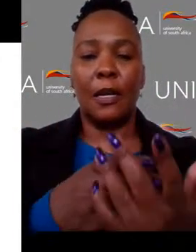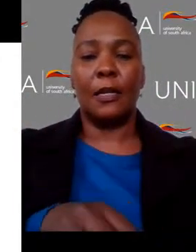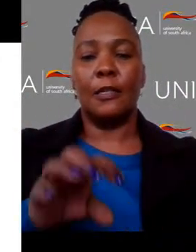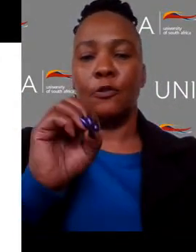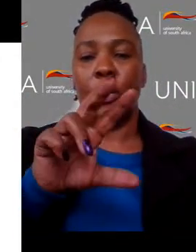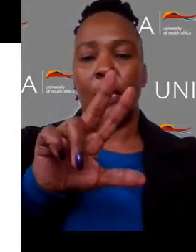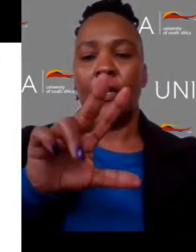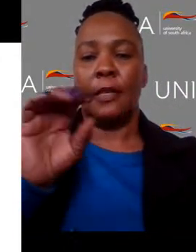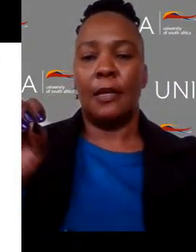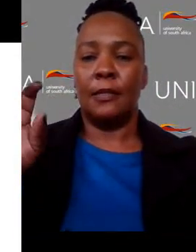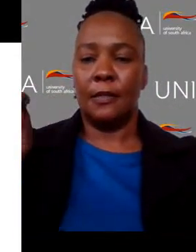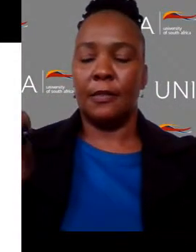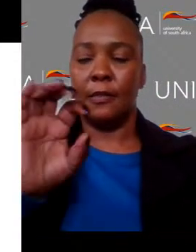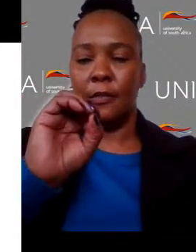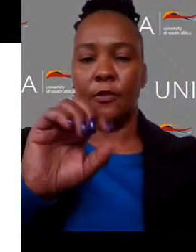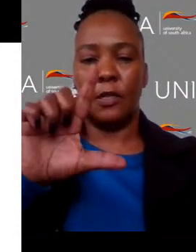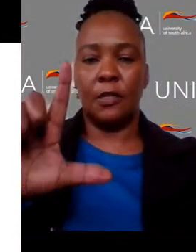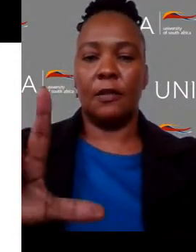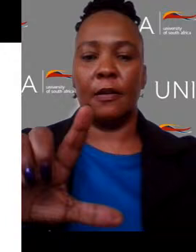0800 07